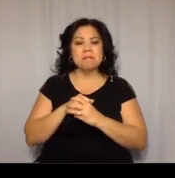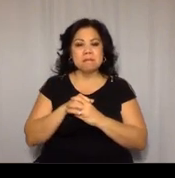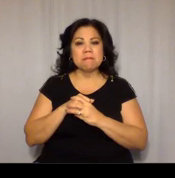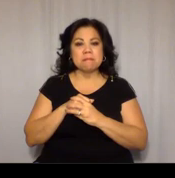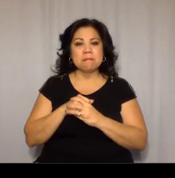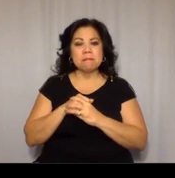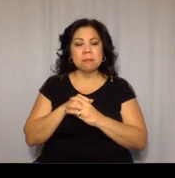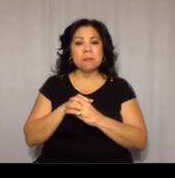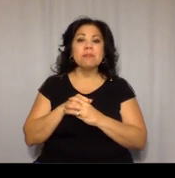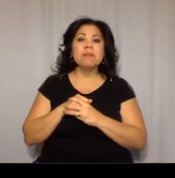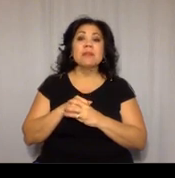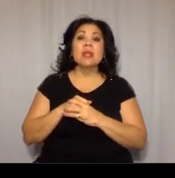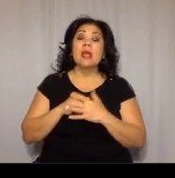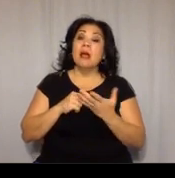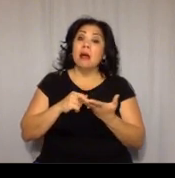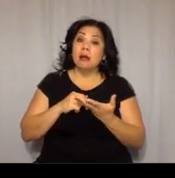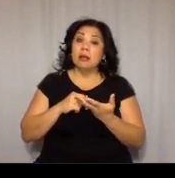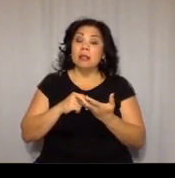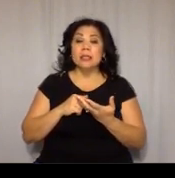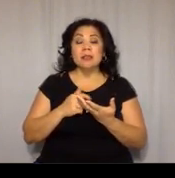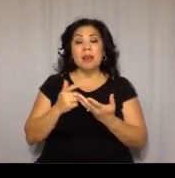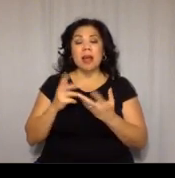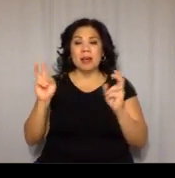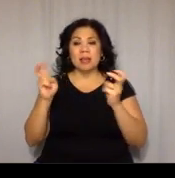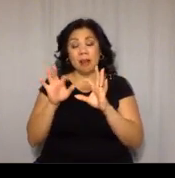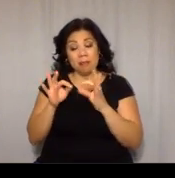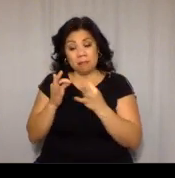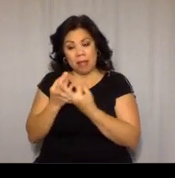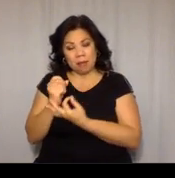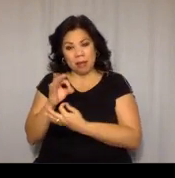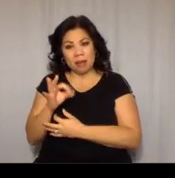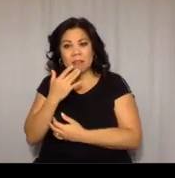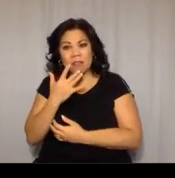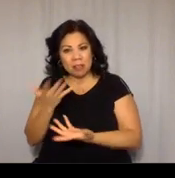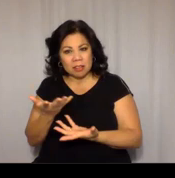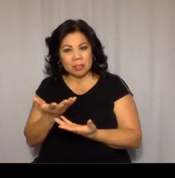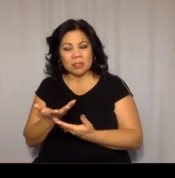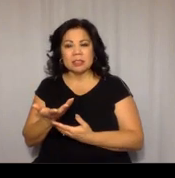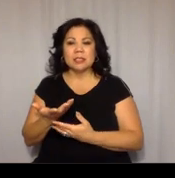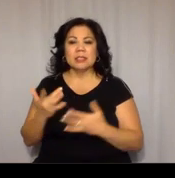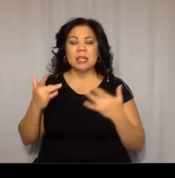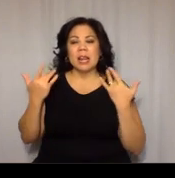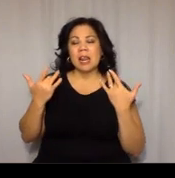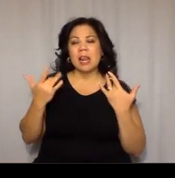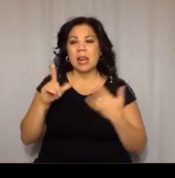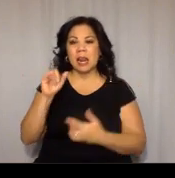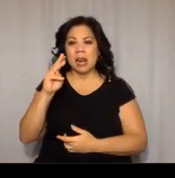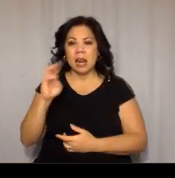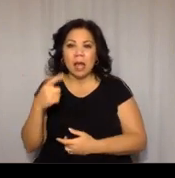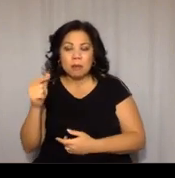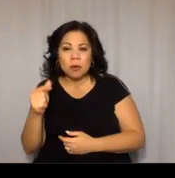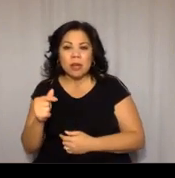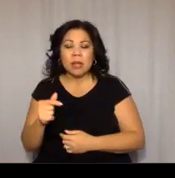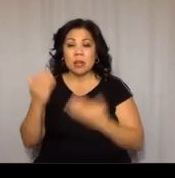with acrylics. So now we've got a little family of color here, guys. A kind of lime green, a grass green, and kind of a pastel